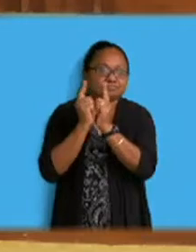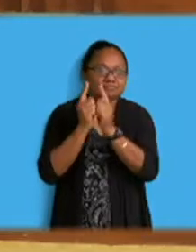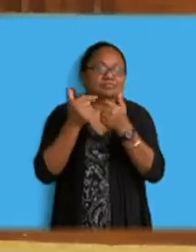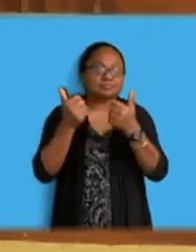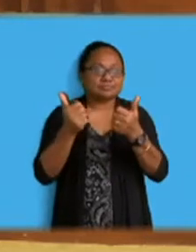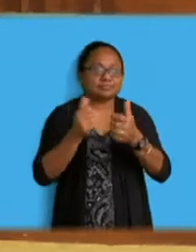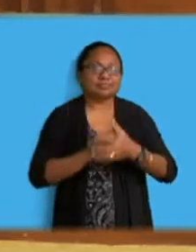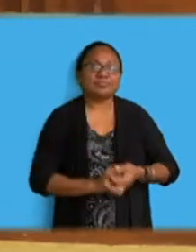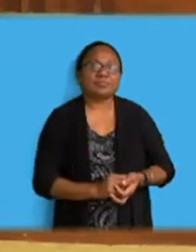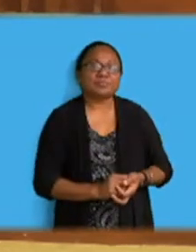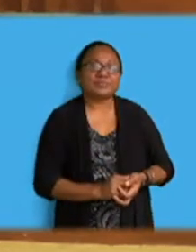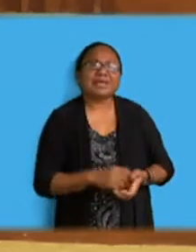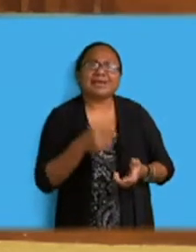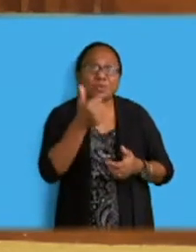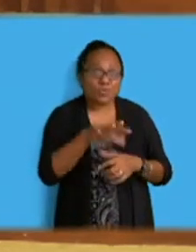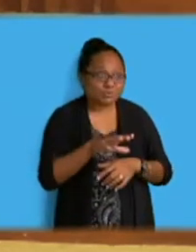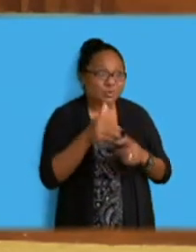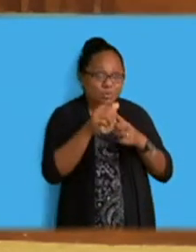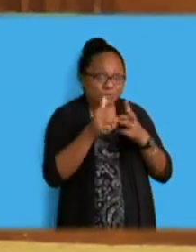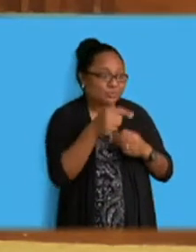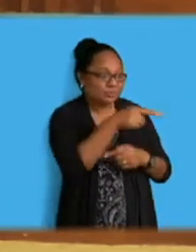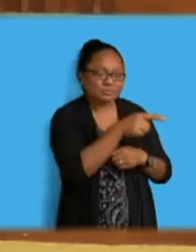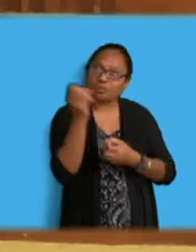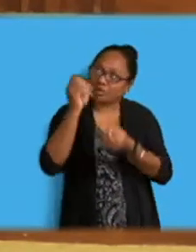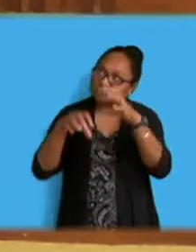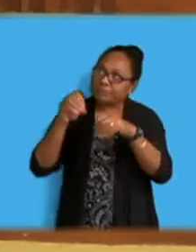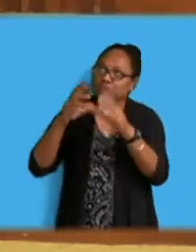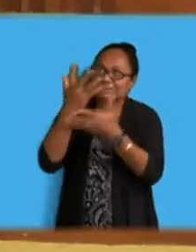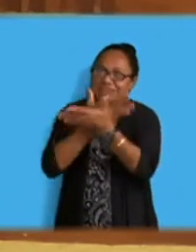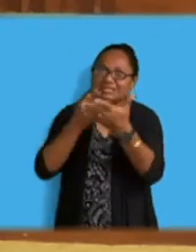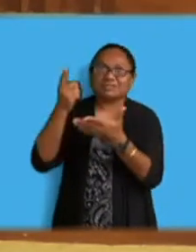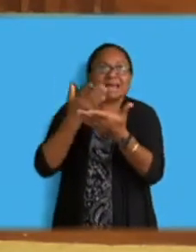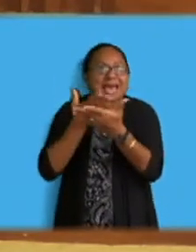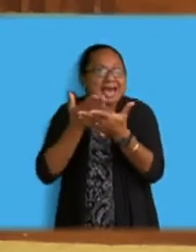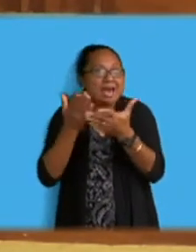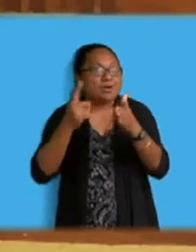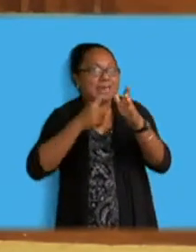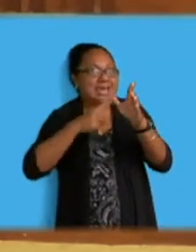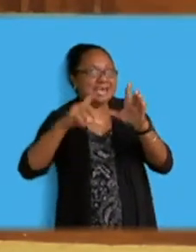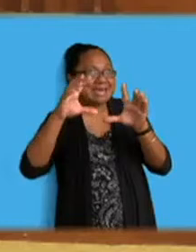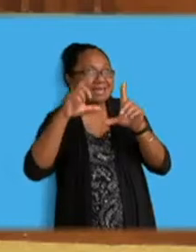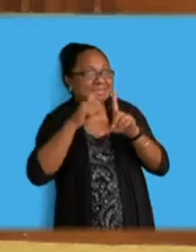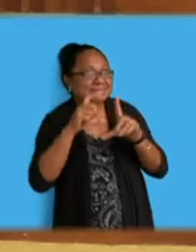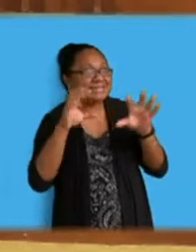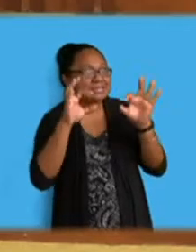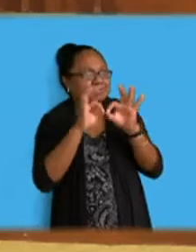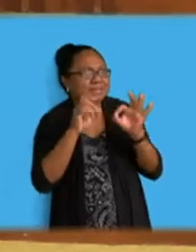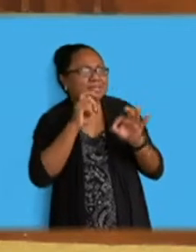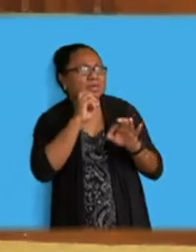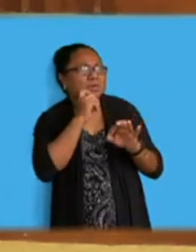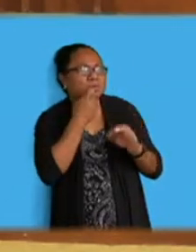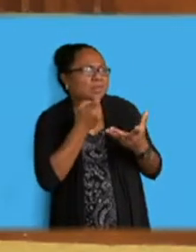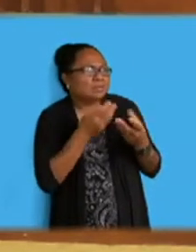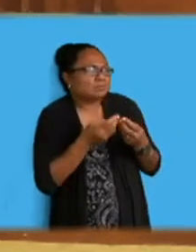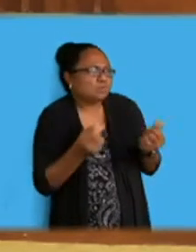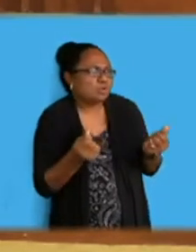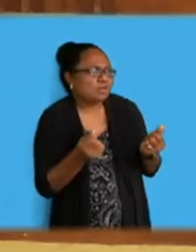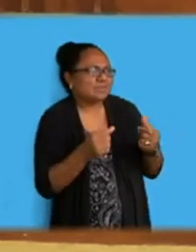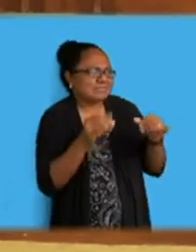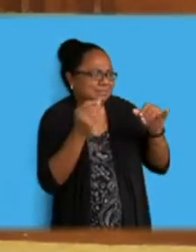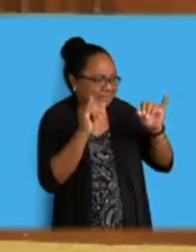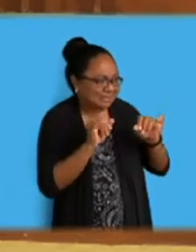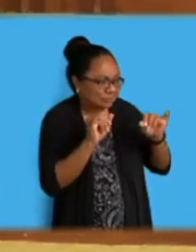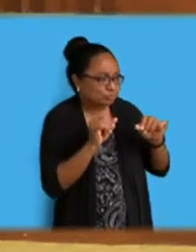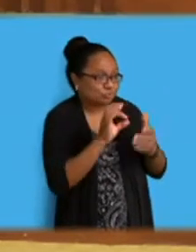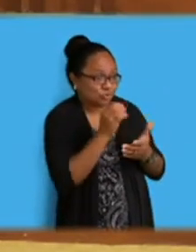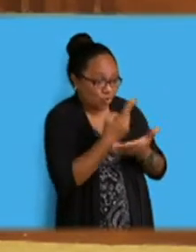towards the overall discussion as to how the ADB is going to deal with the emerging issues within the, not only